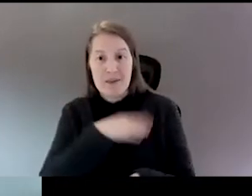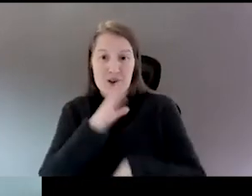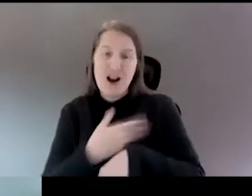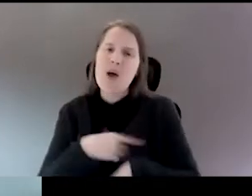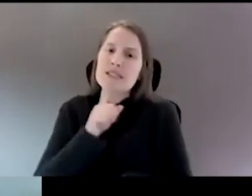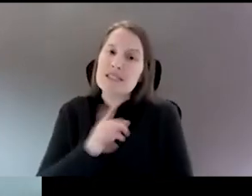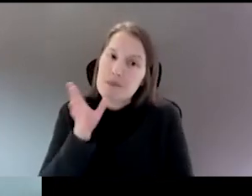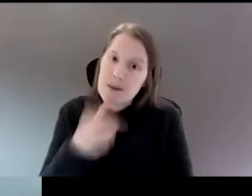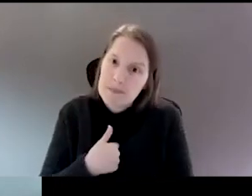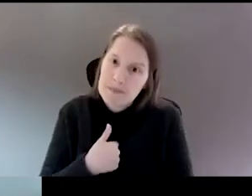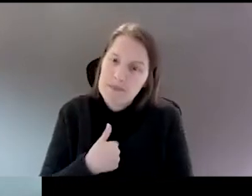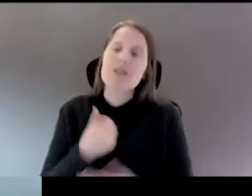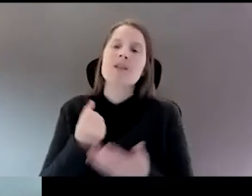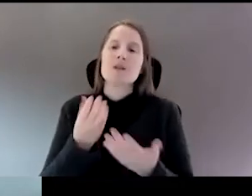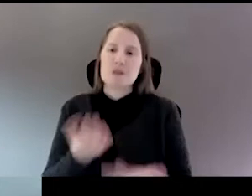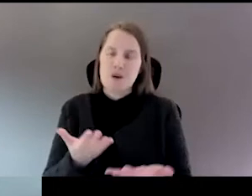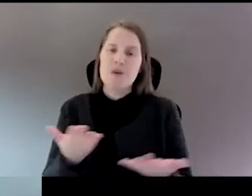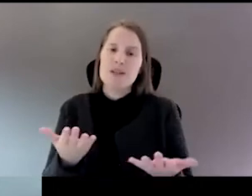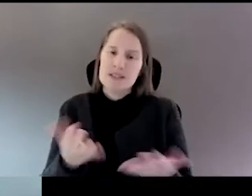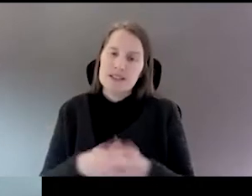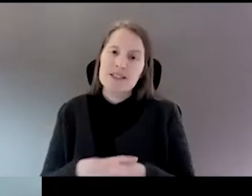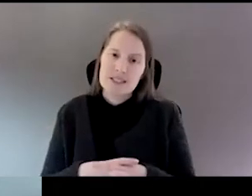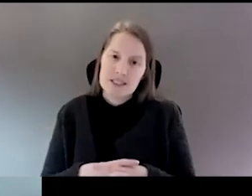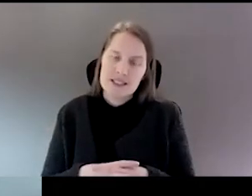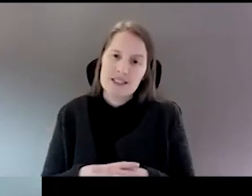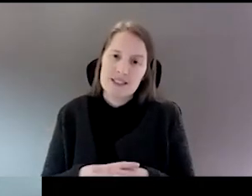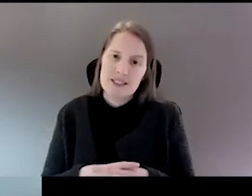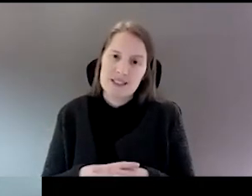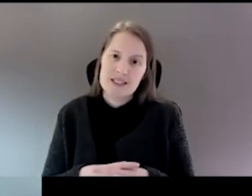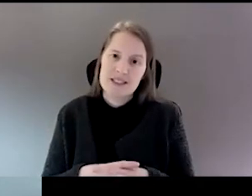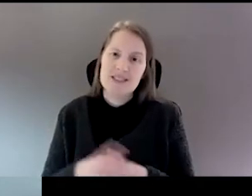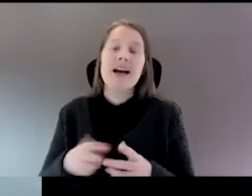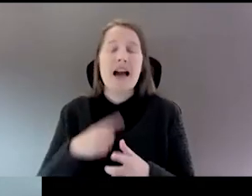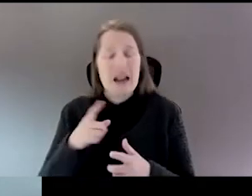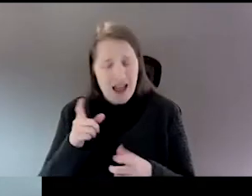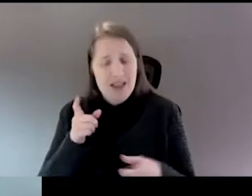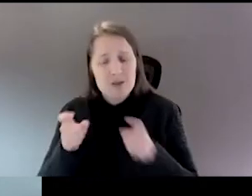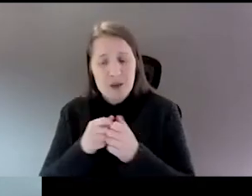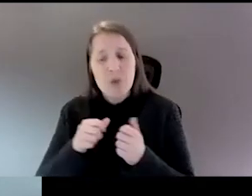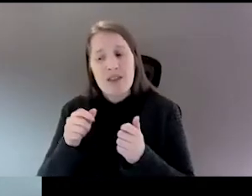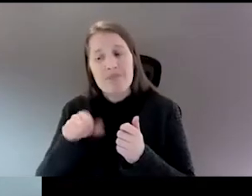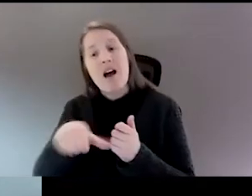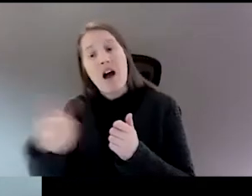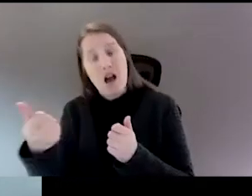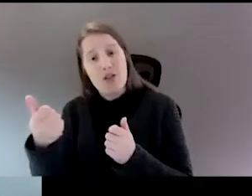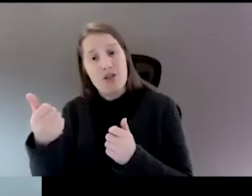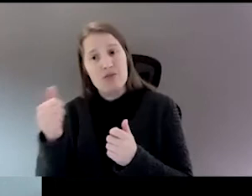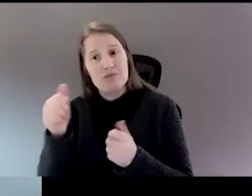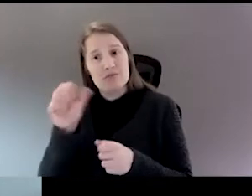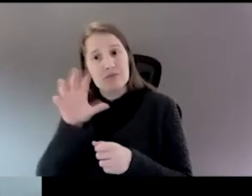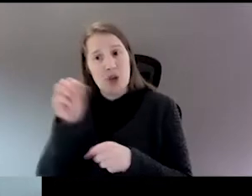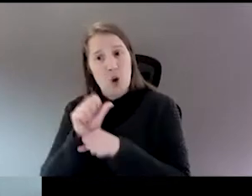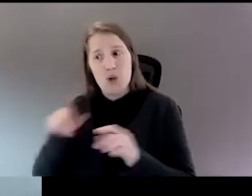So, and then I had to deal with the backlash of other people who were still standing around talking